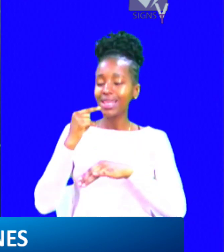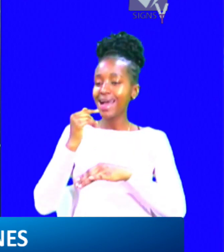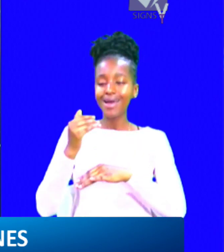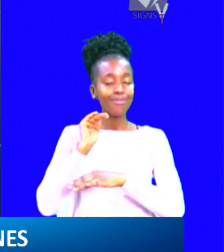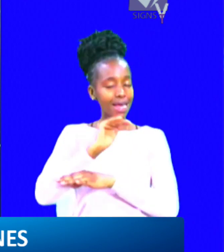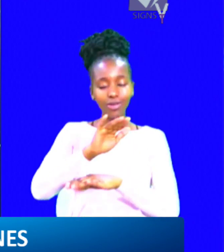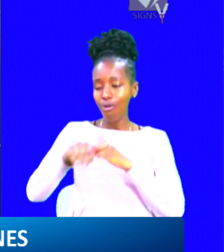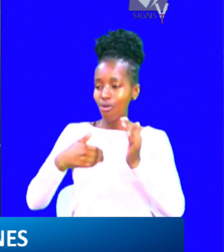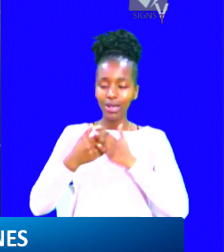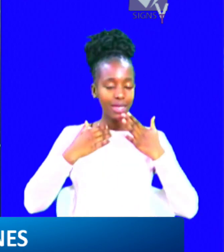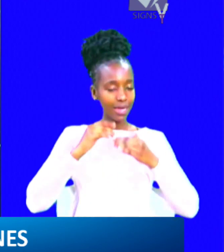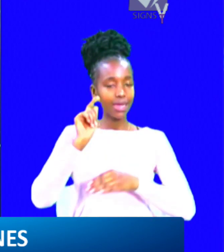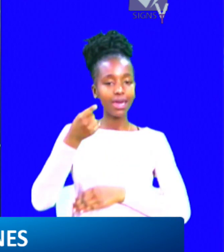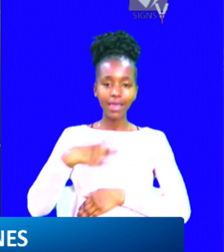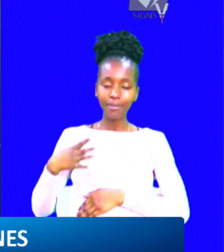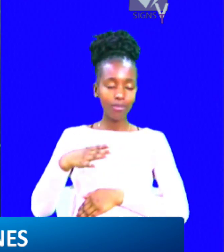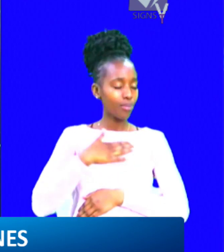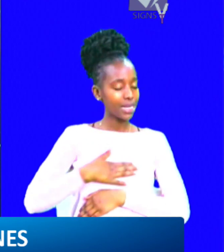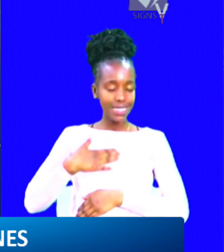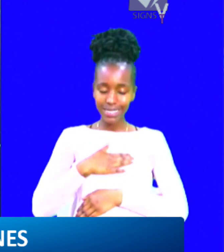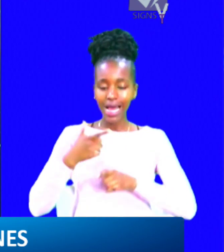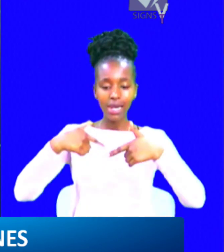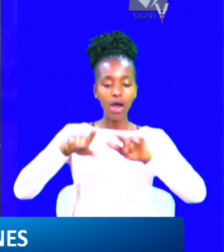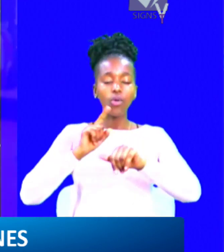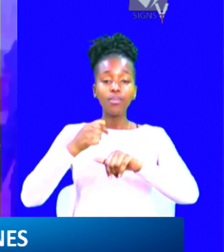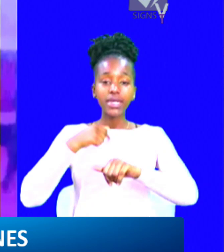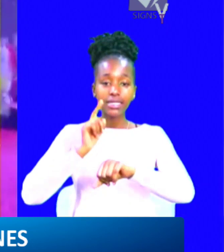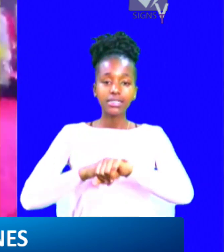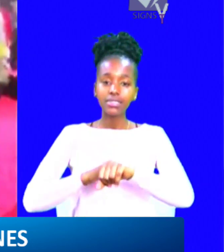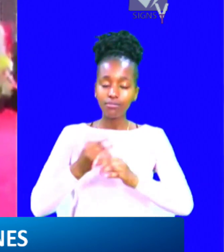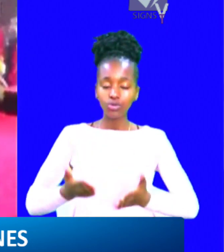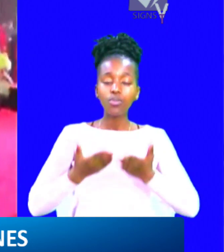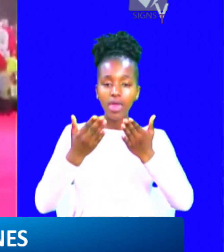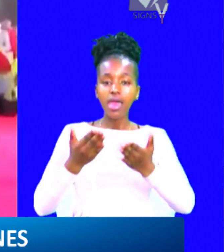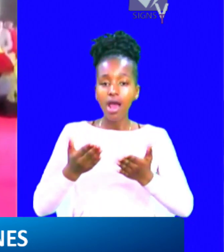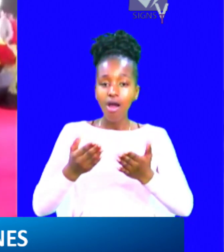to deliver on his promises.